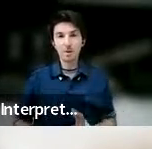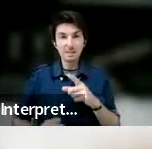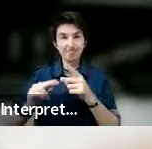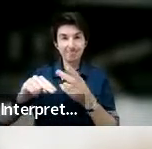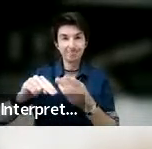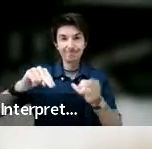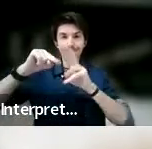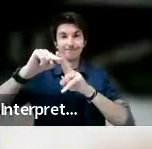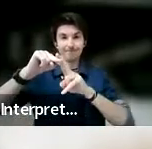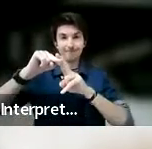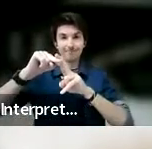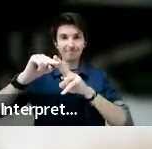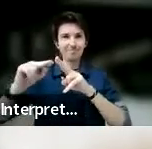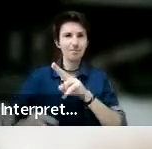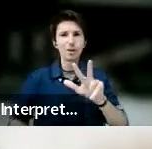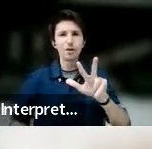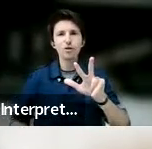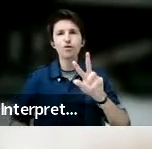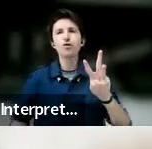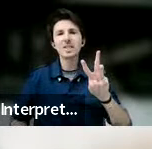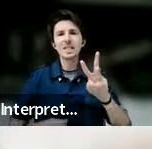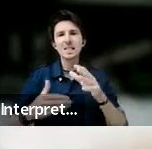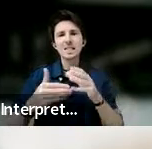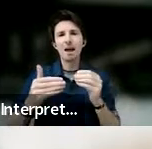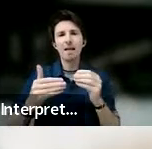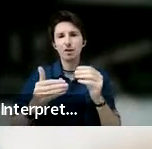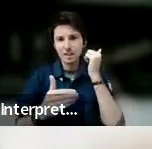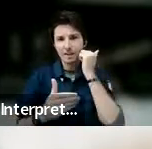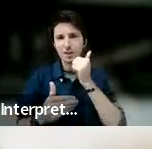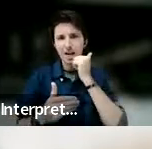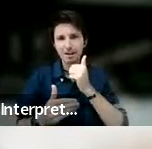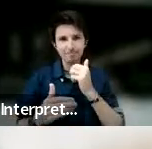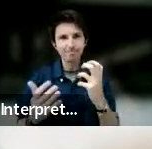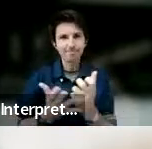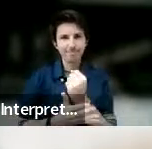That's $36 per day.